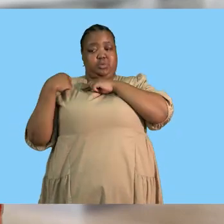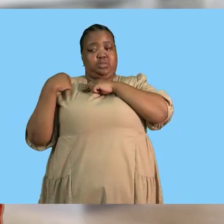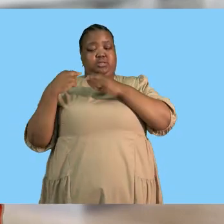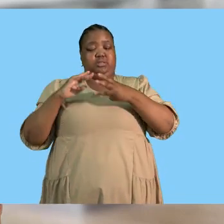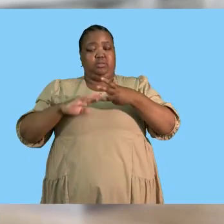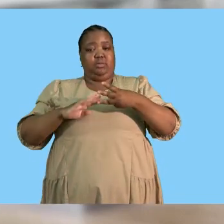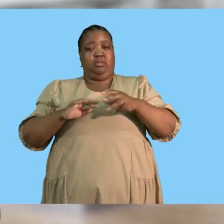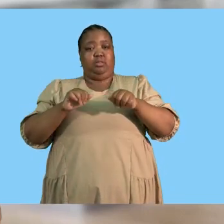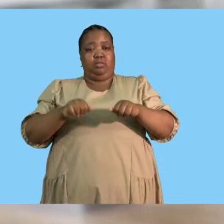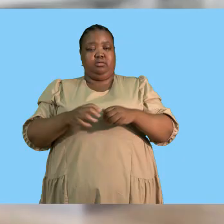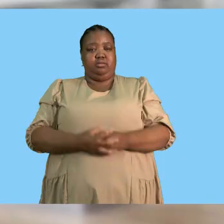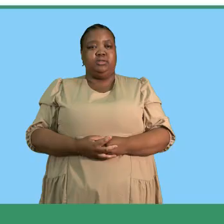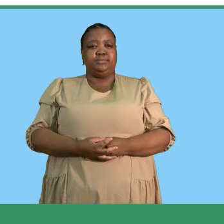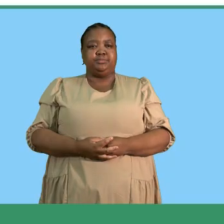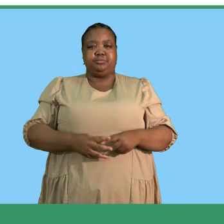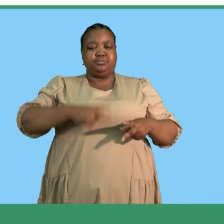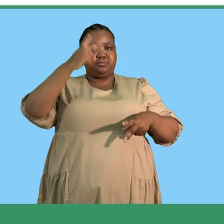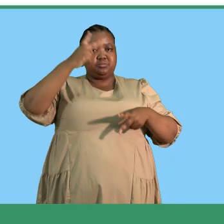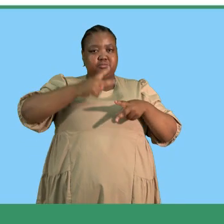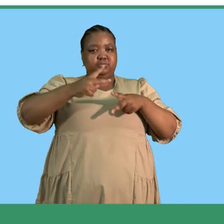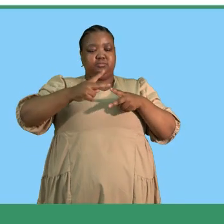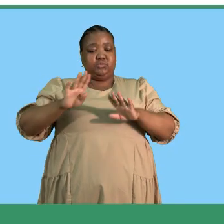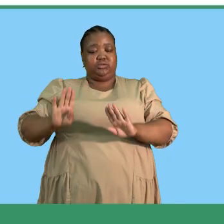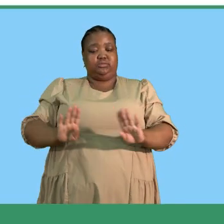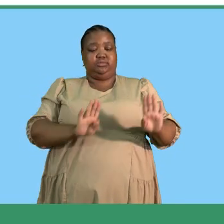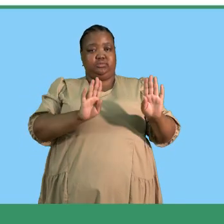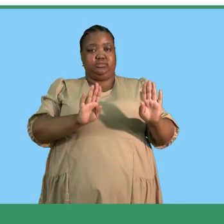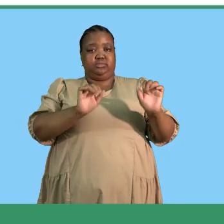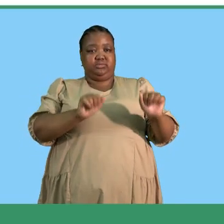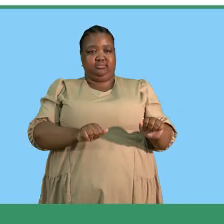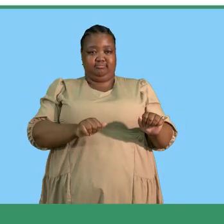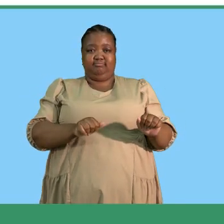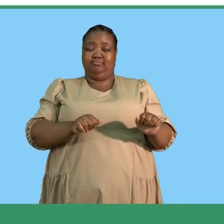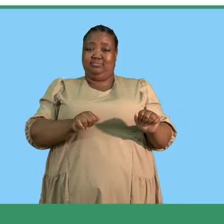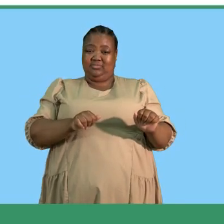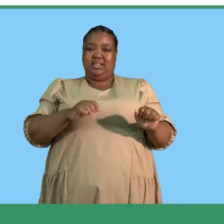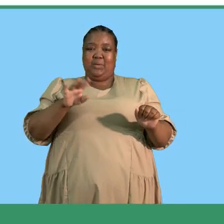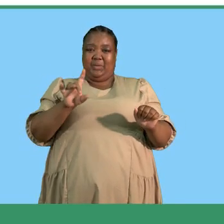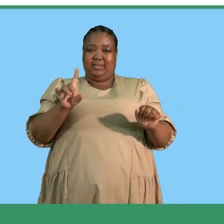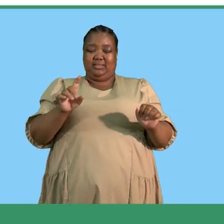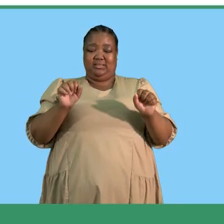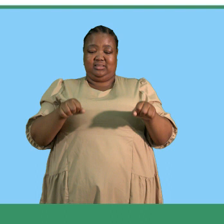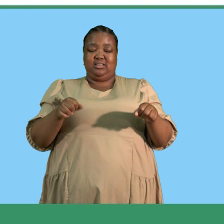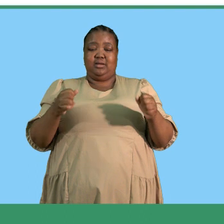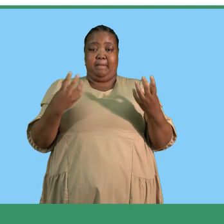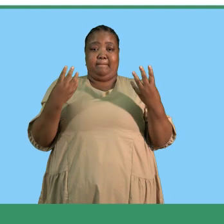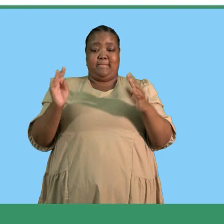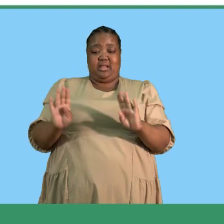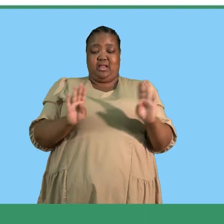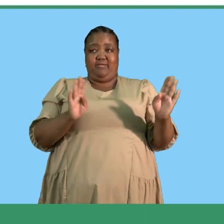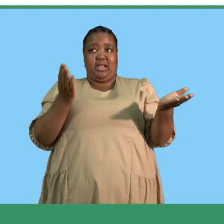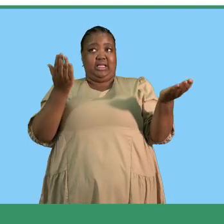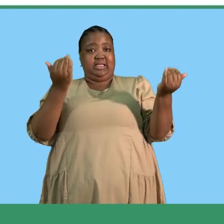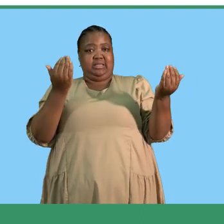Now, let's look at professional behavior. So, like we indicated, it is expected behavior that